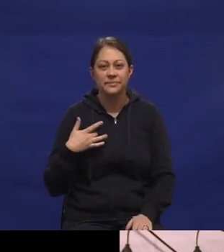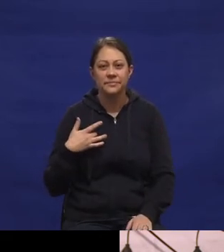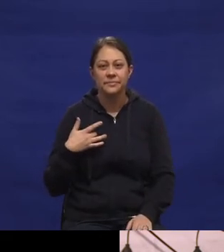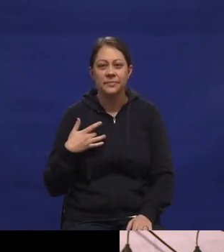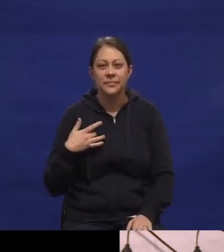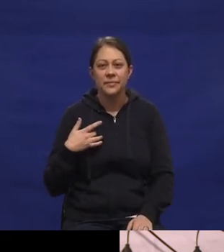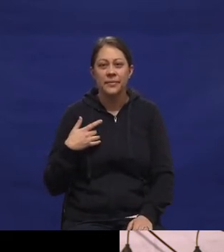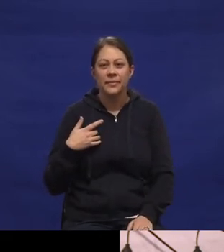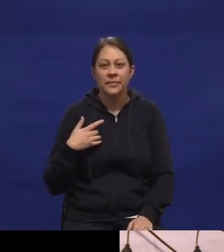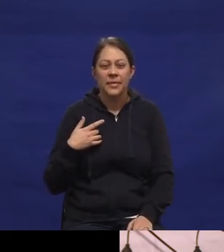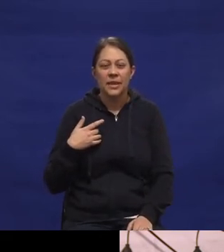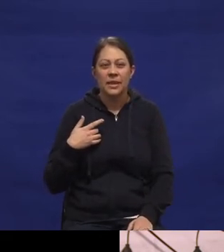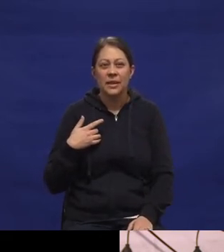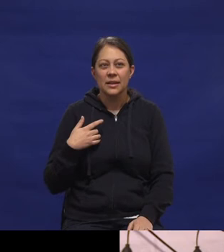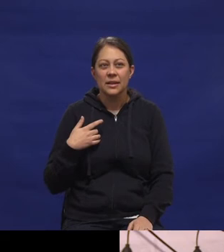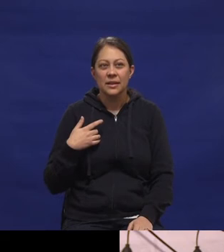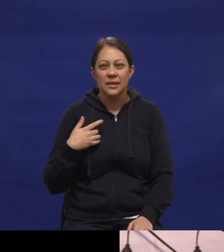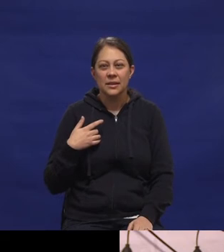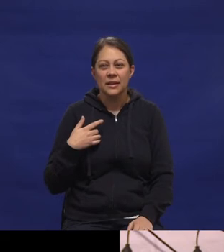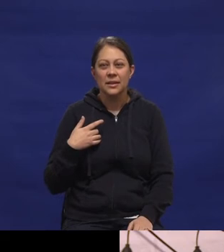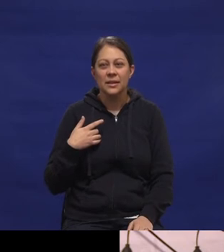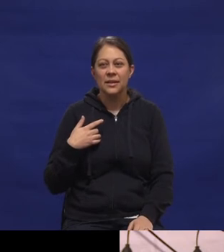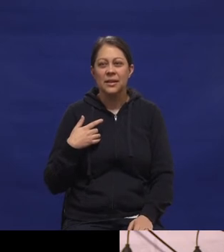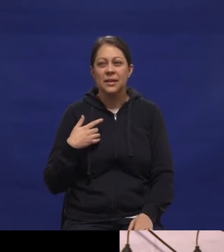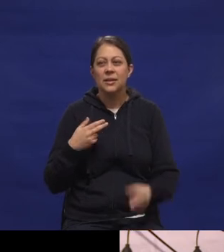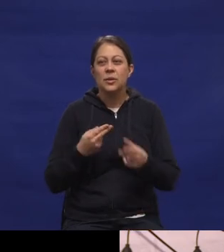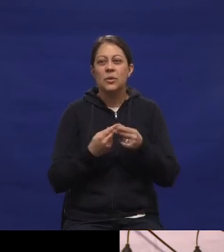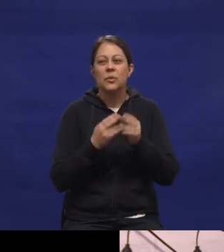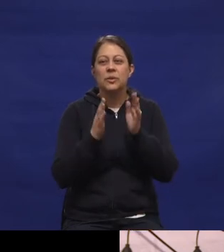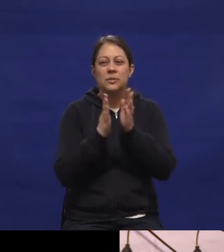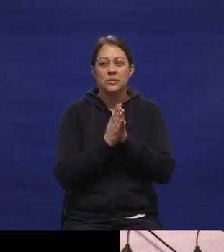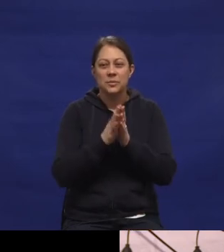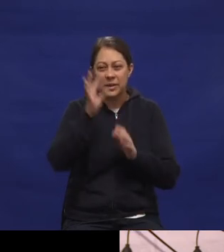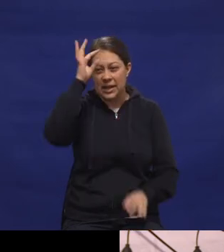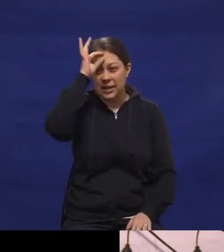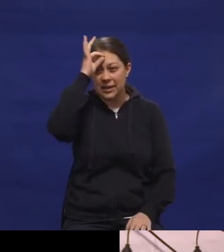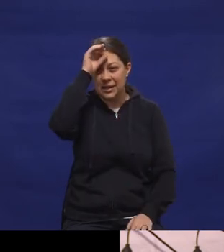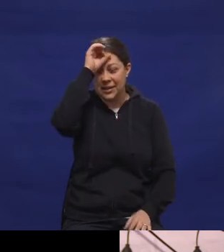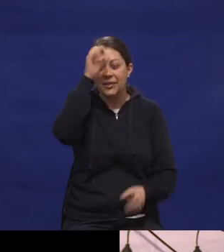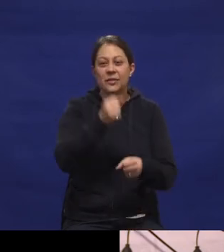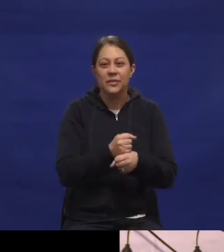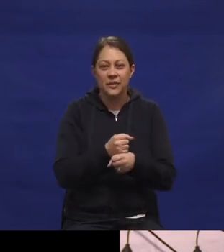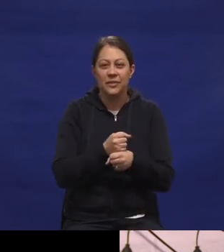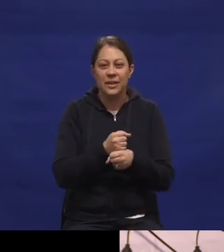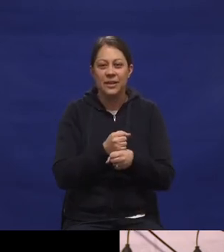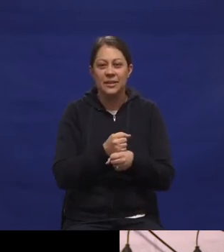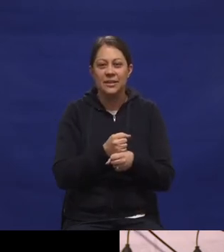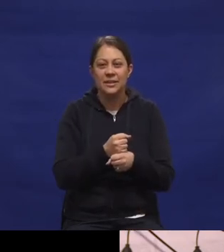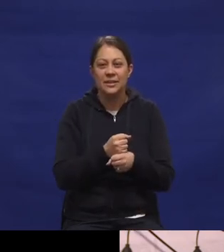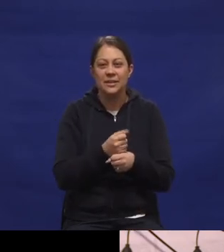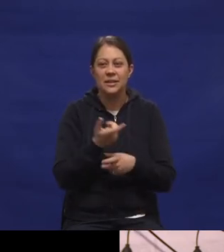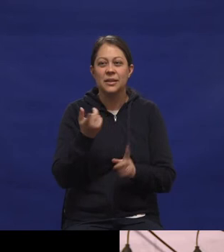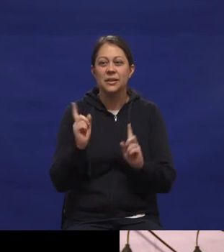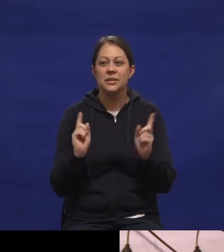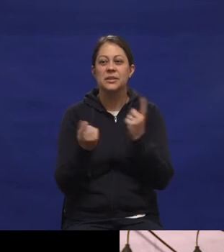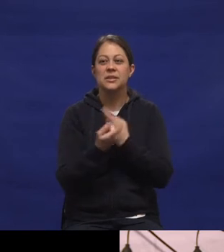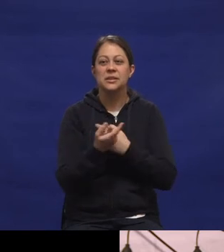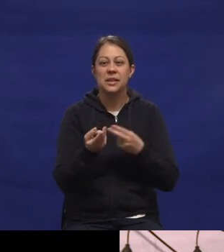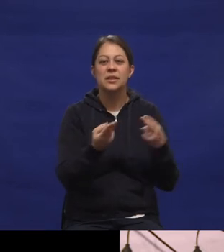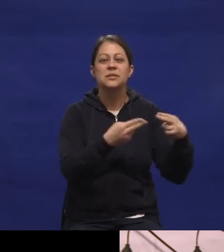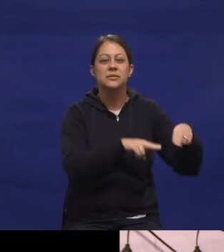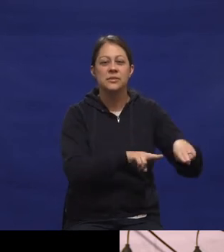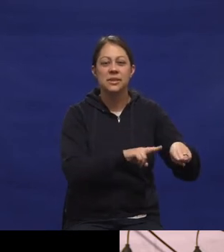faith, leaning in and apprehending Christ, we pass, the Bible says, from death unto